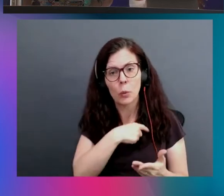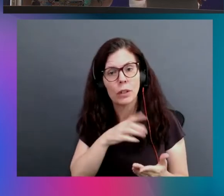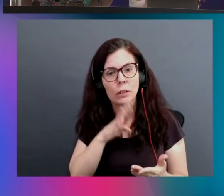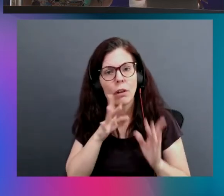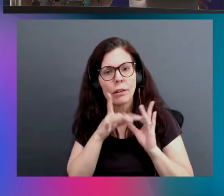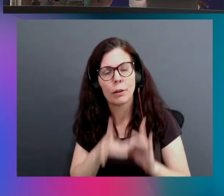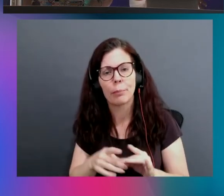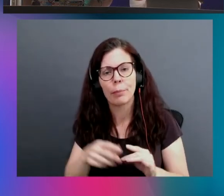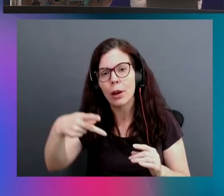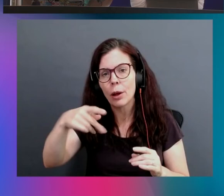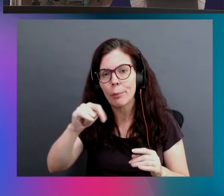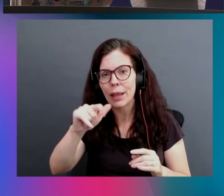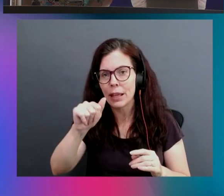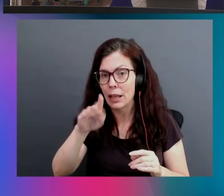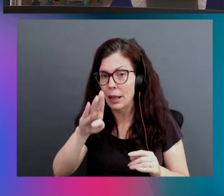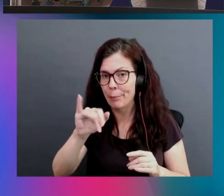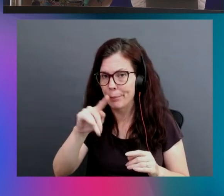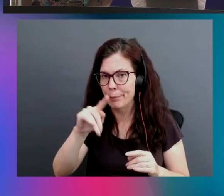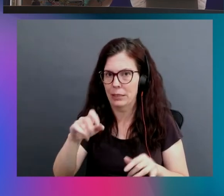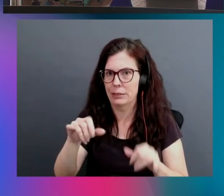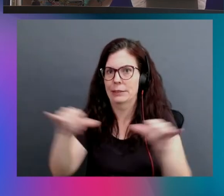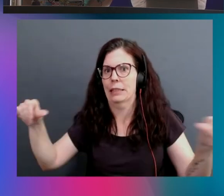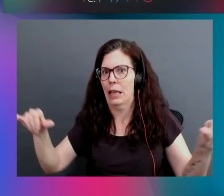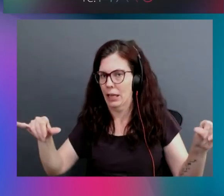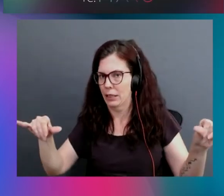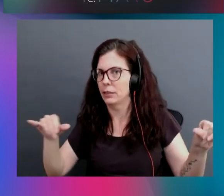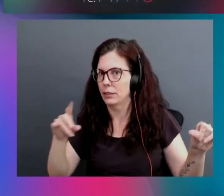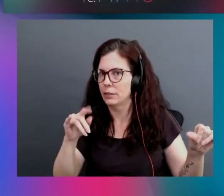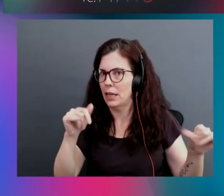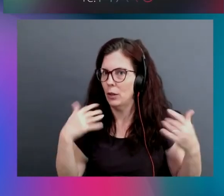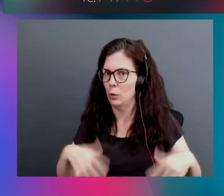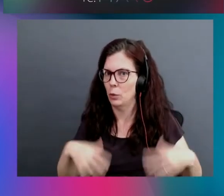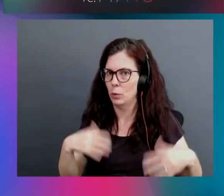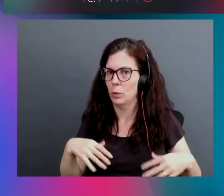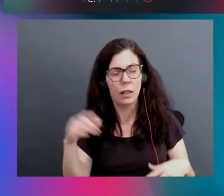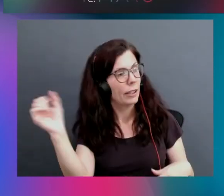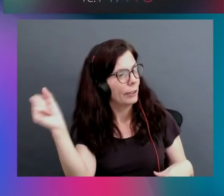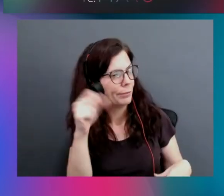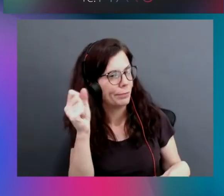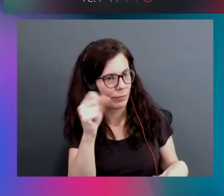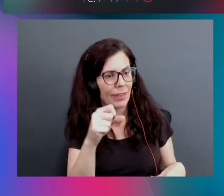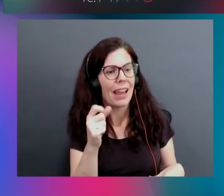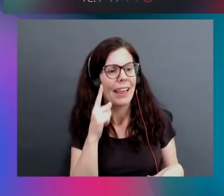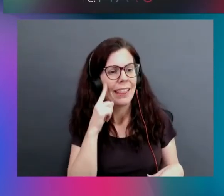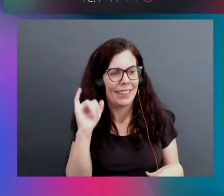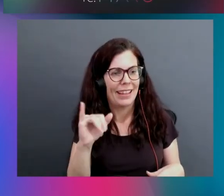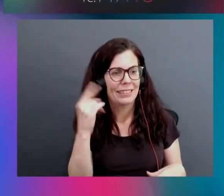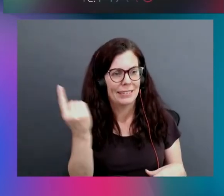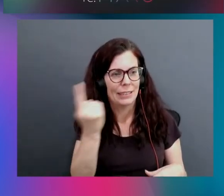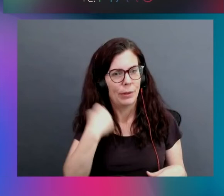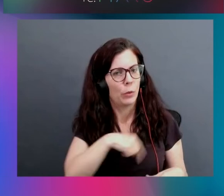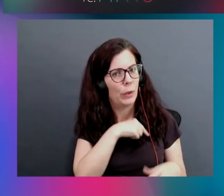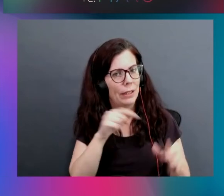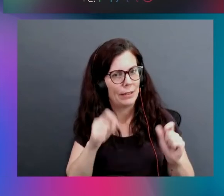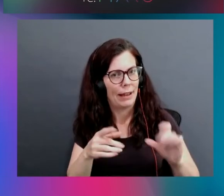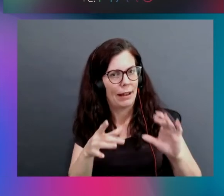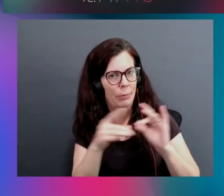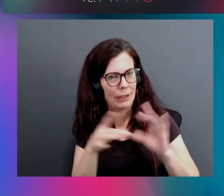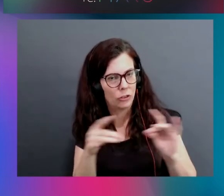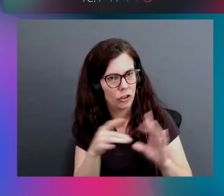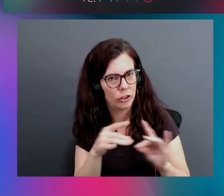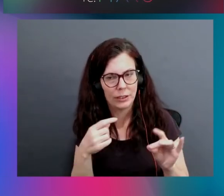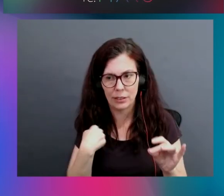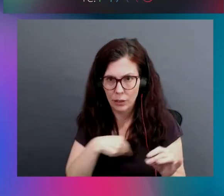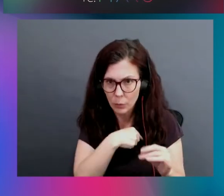petabyte scale data, right? So that's right. Yeah. So I think that's something we can mention, that we actually have in